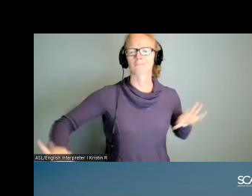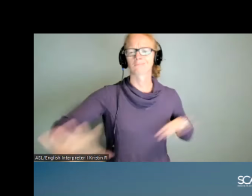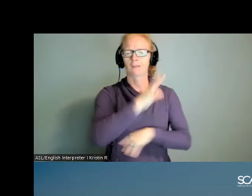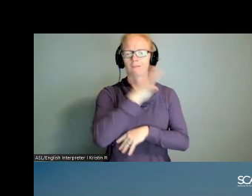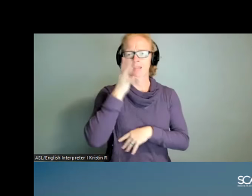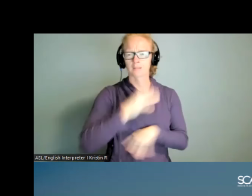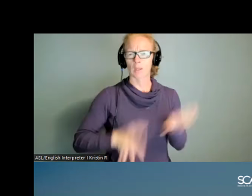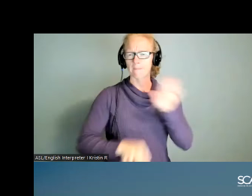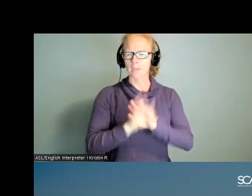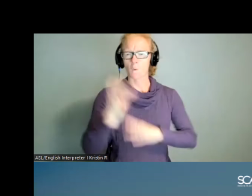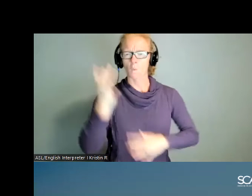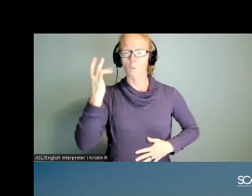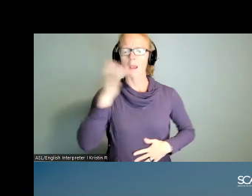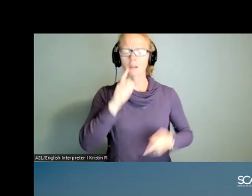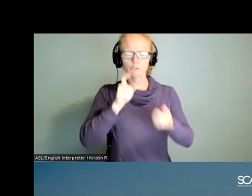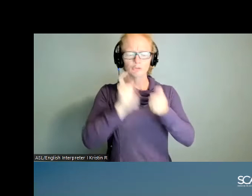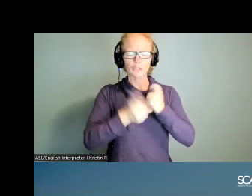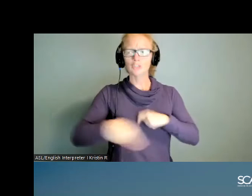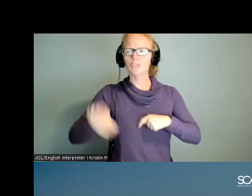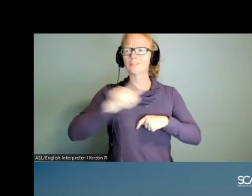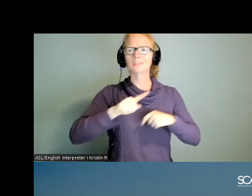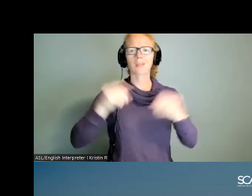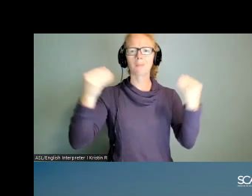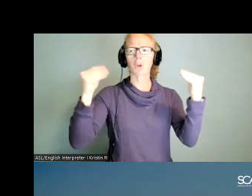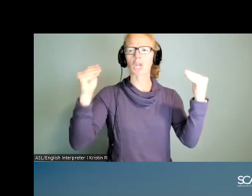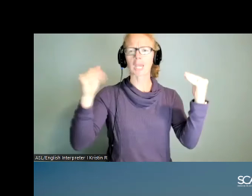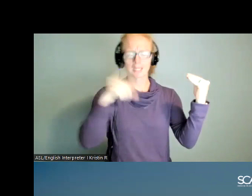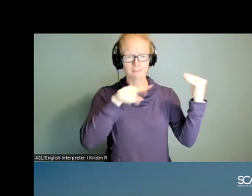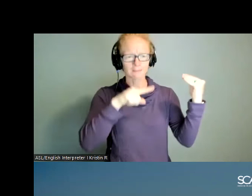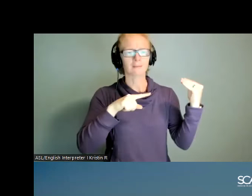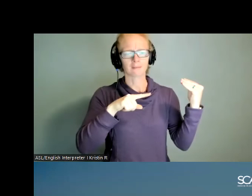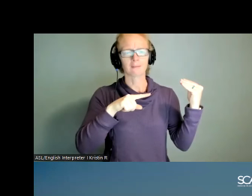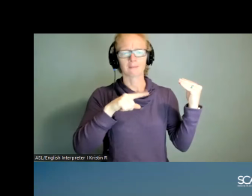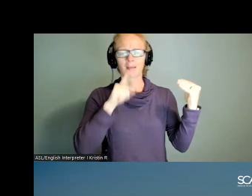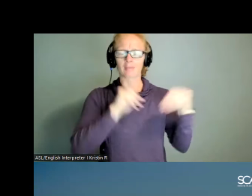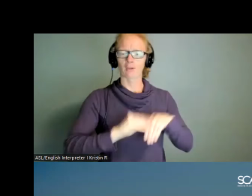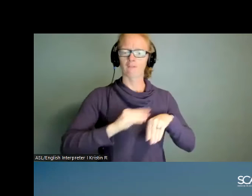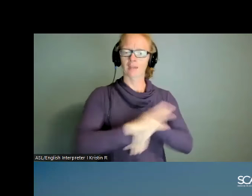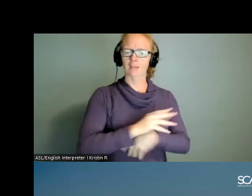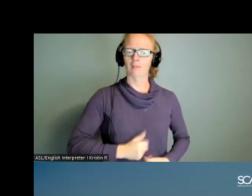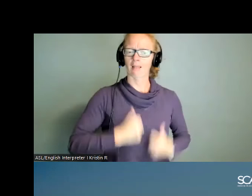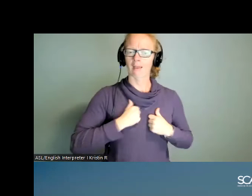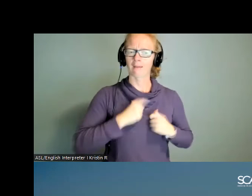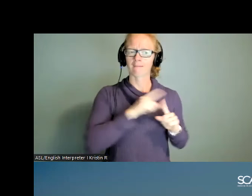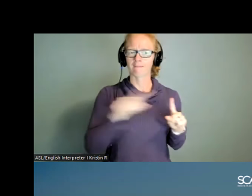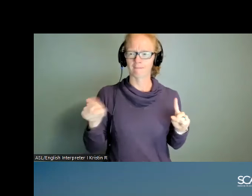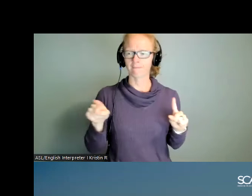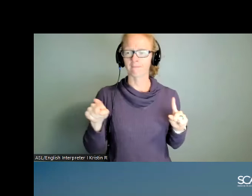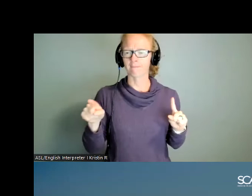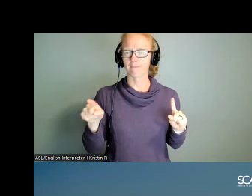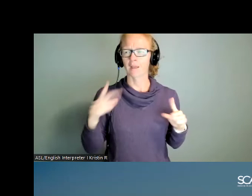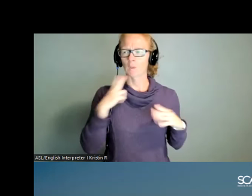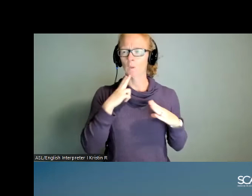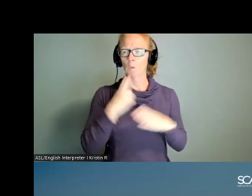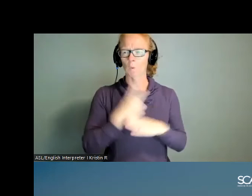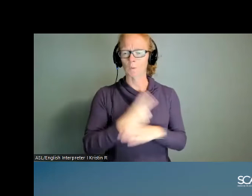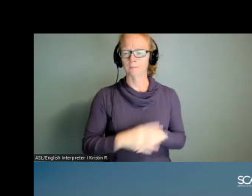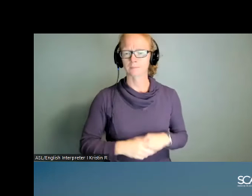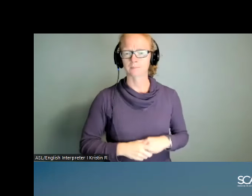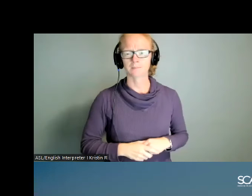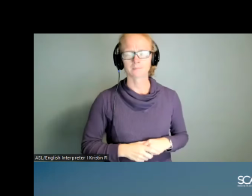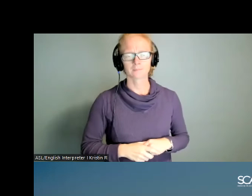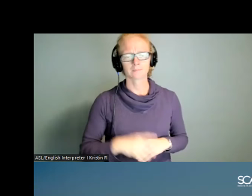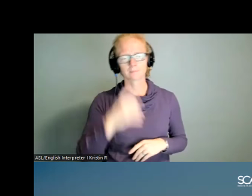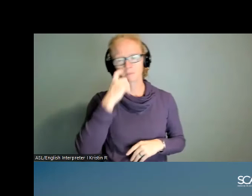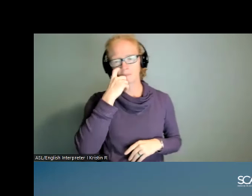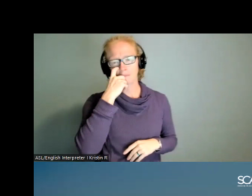to changes in the market and consumer preferences that are affecting their long-term viability and usefulness. The toolkit